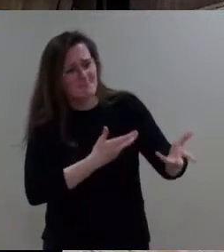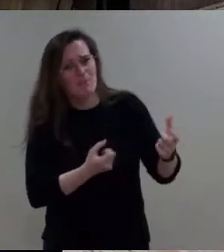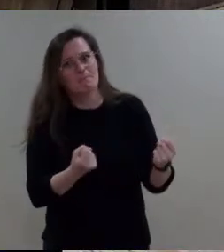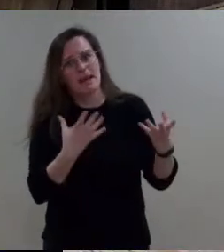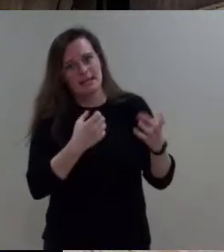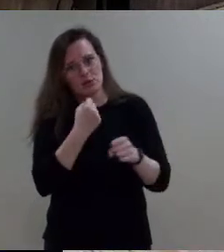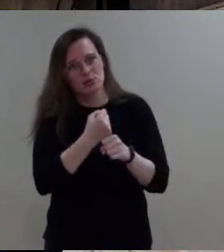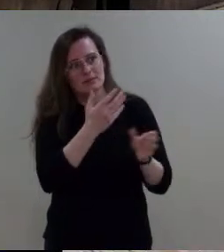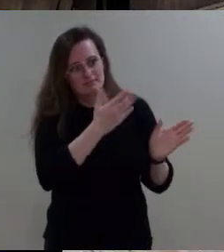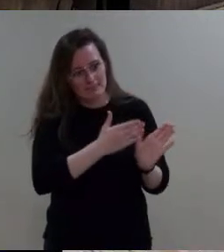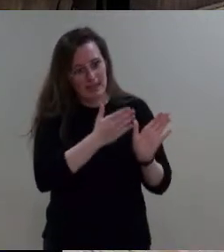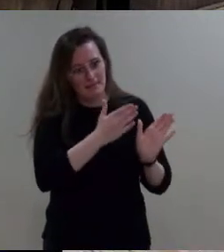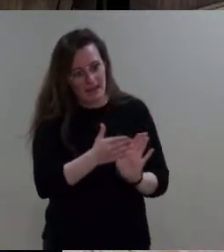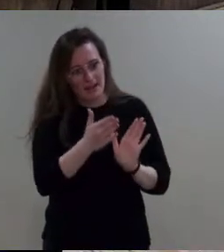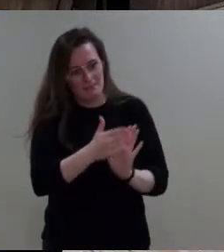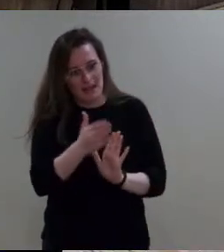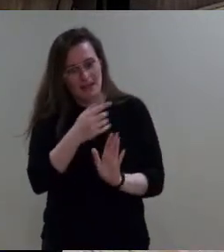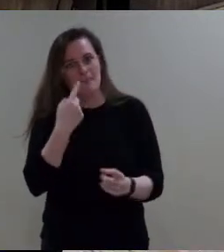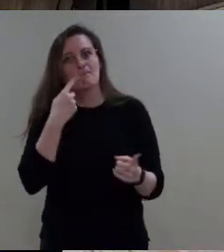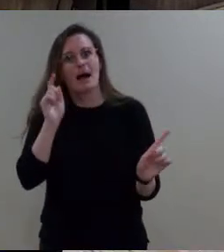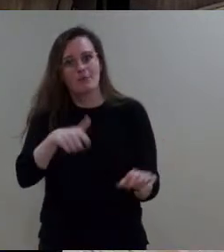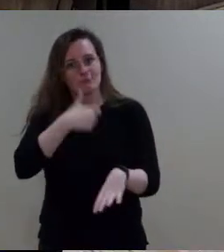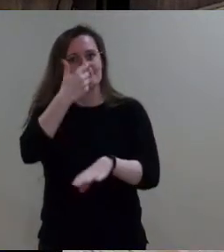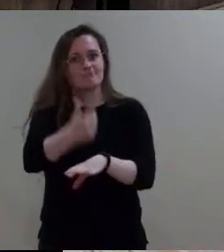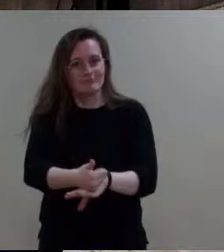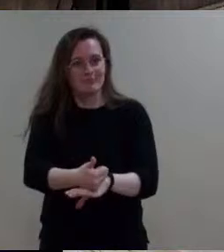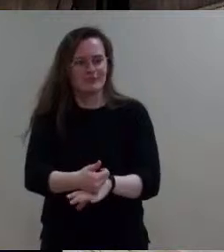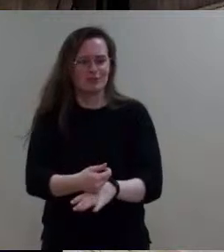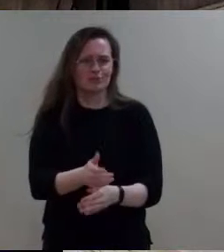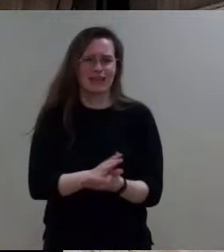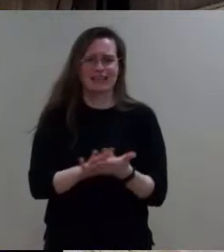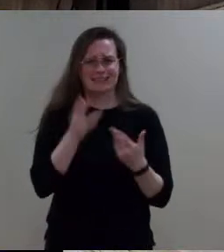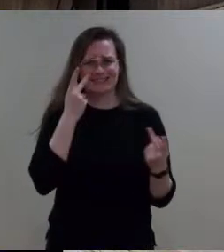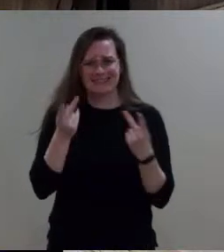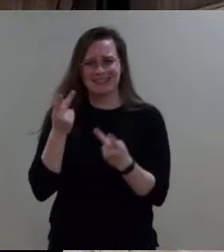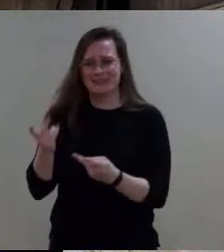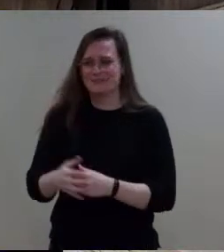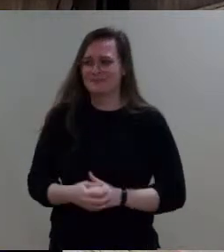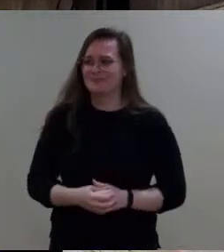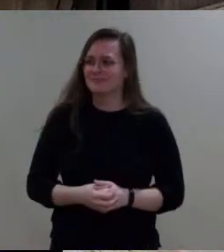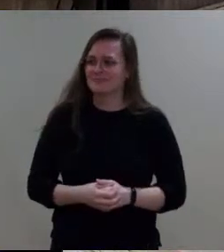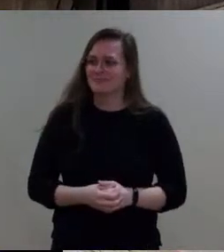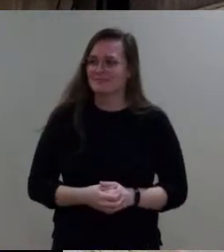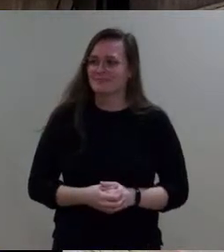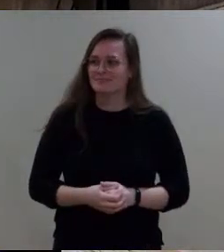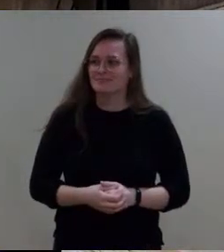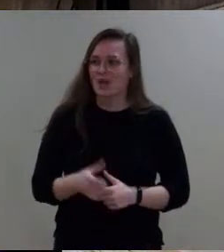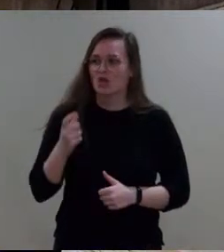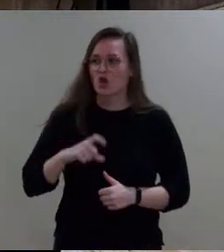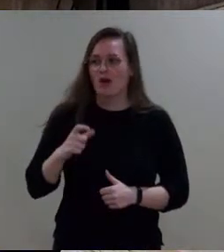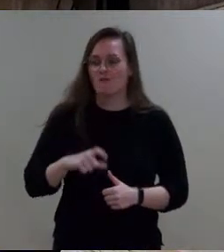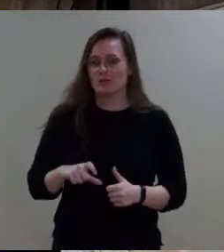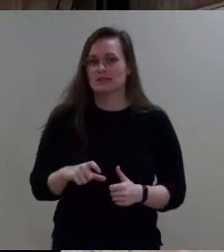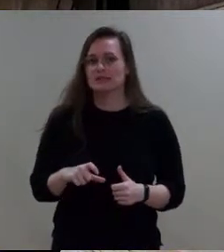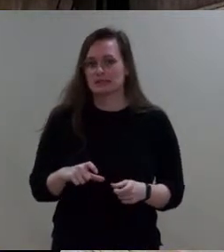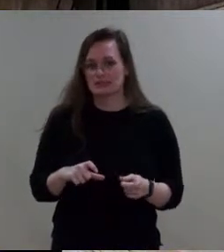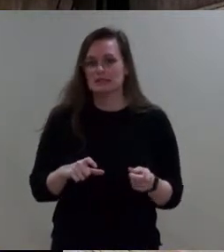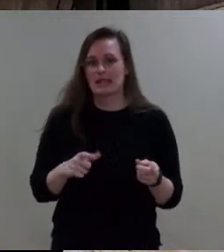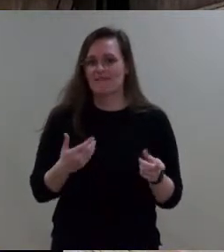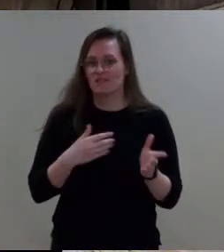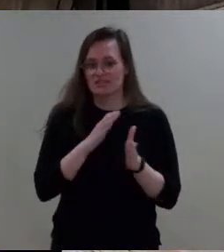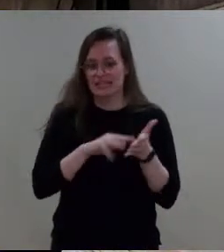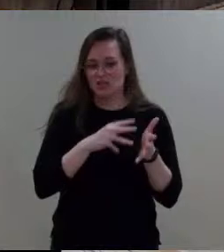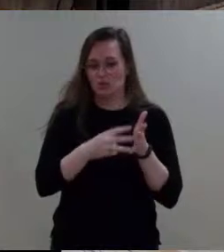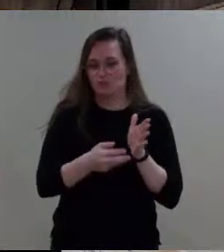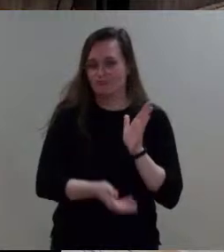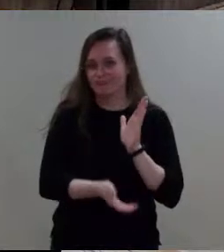so it was nice to hear that they were all excited about it. Conference content, the attached schedules provide a brief overview of the